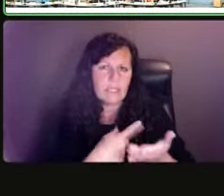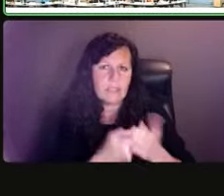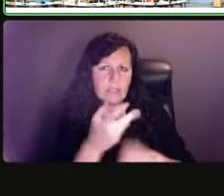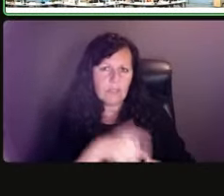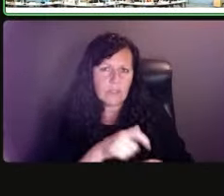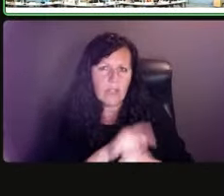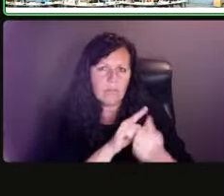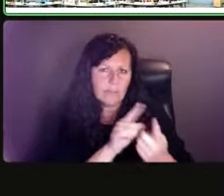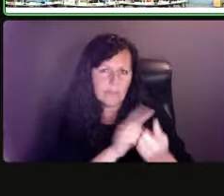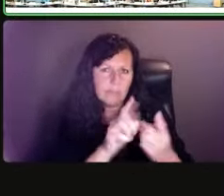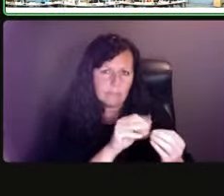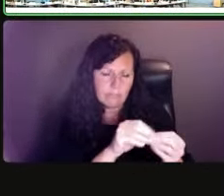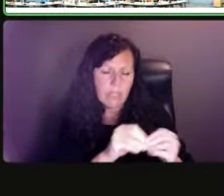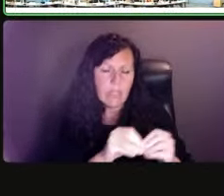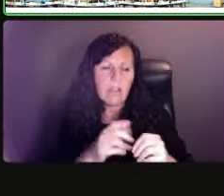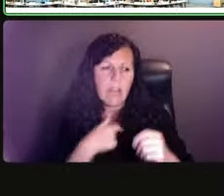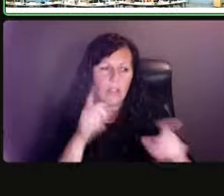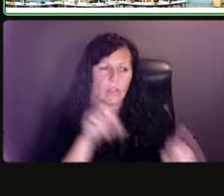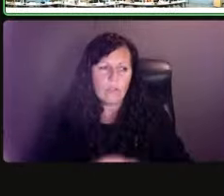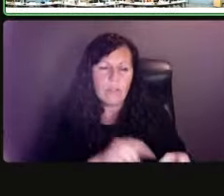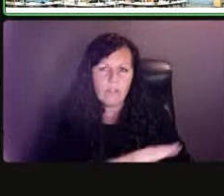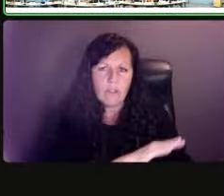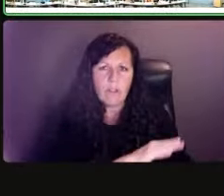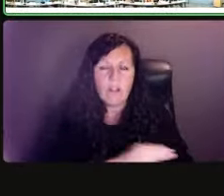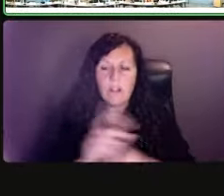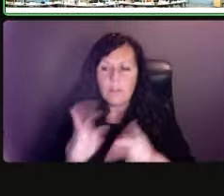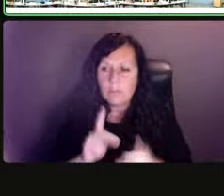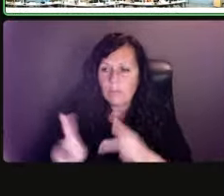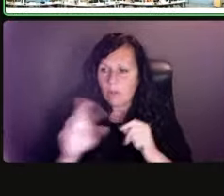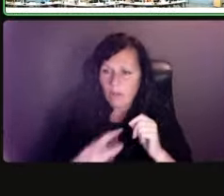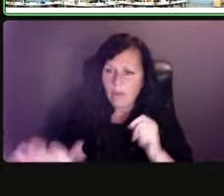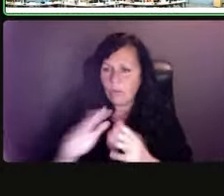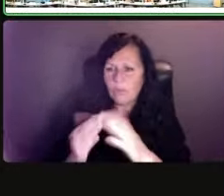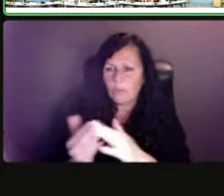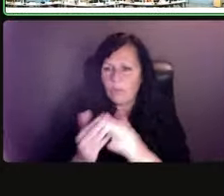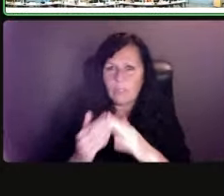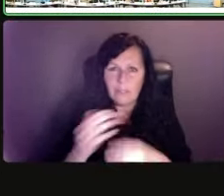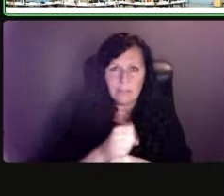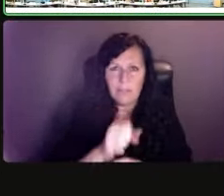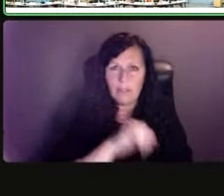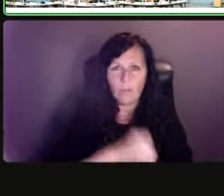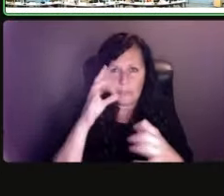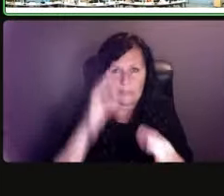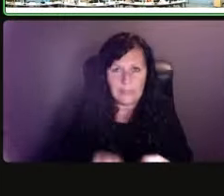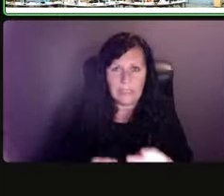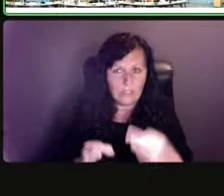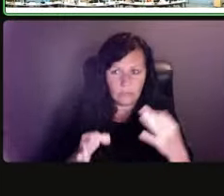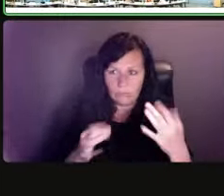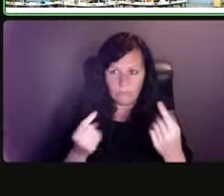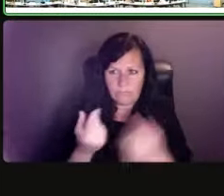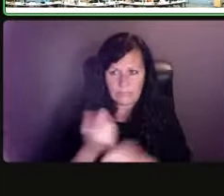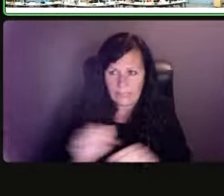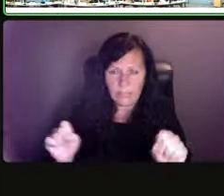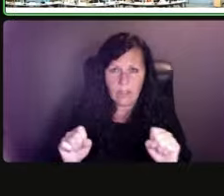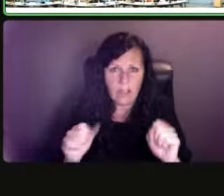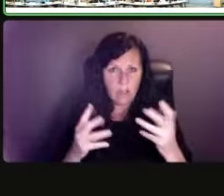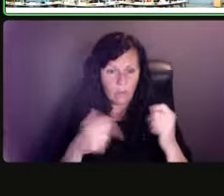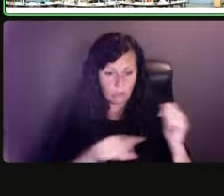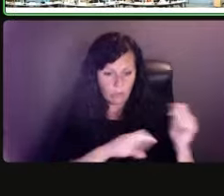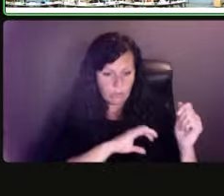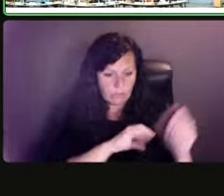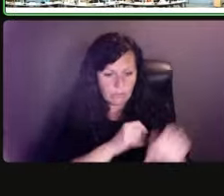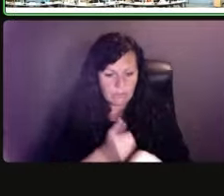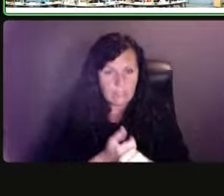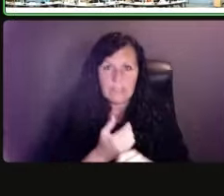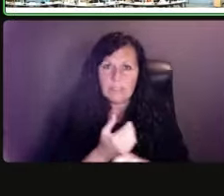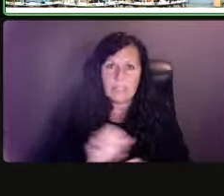with you more. The people who are out in our community making these split-second decisions I need them fully rested, and I need them,